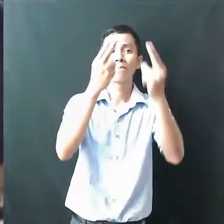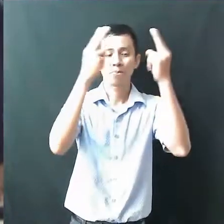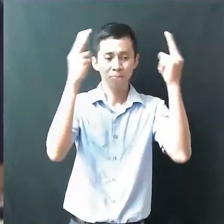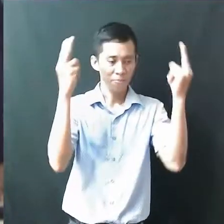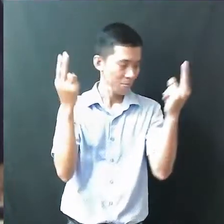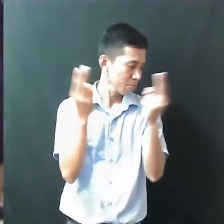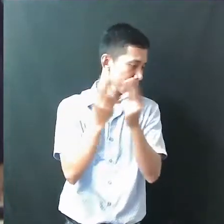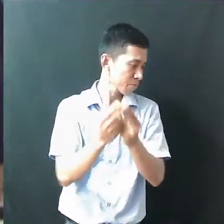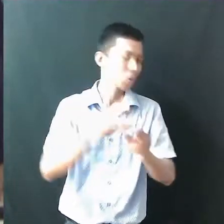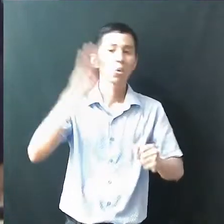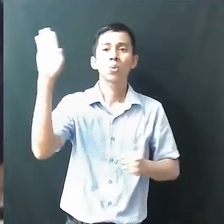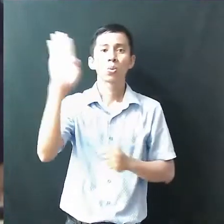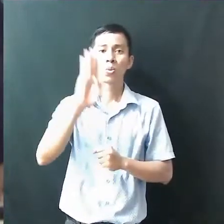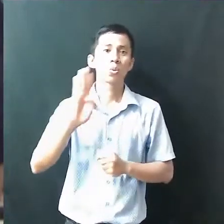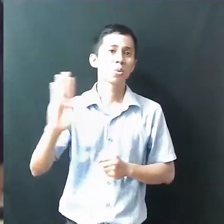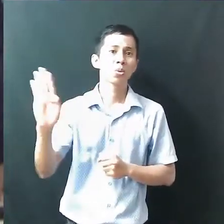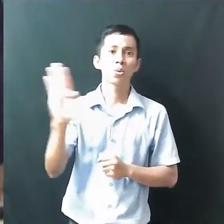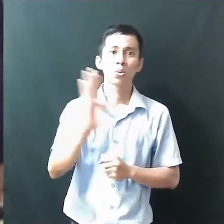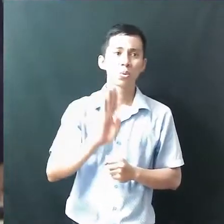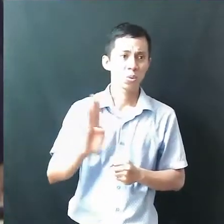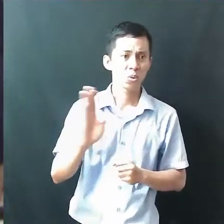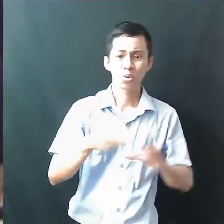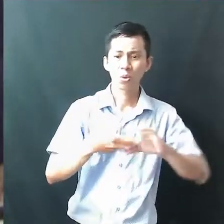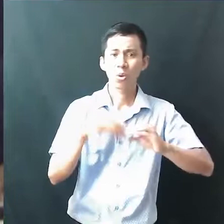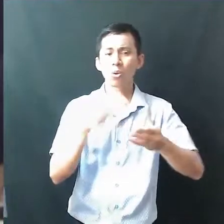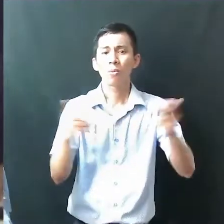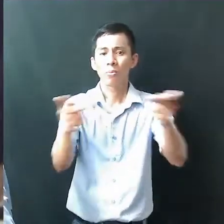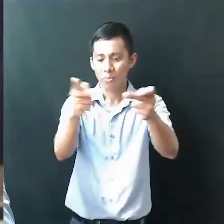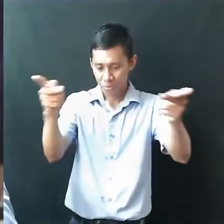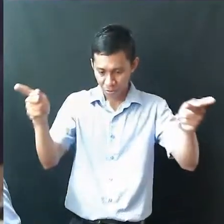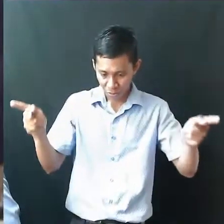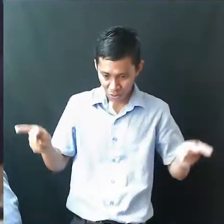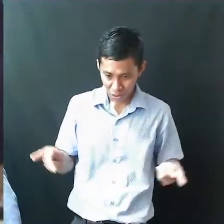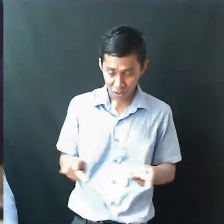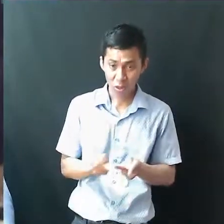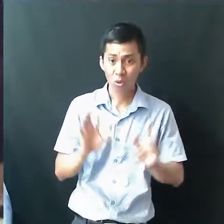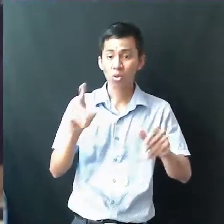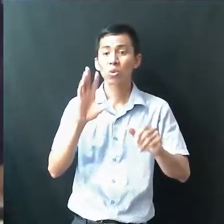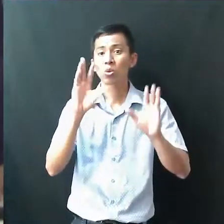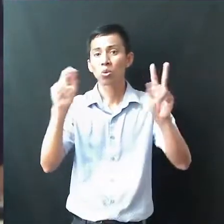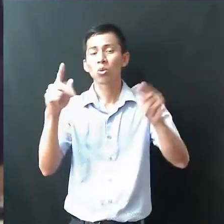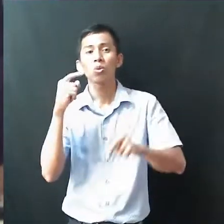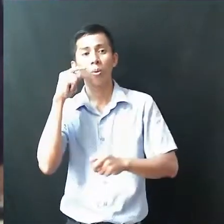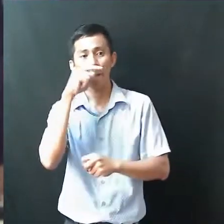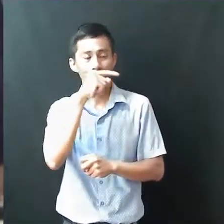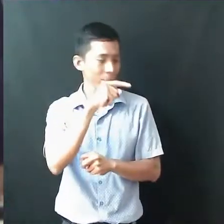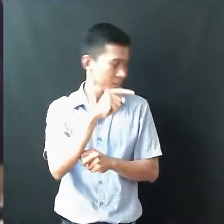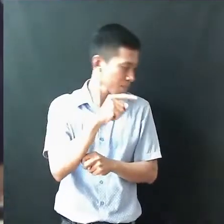parade. There were no fanfares played, no jubilant